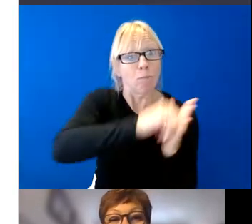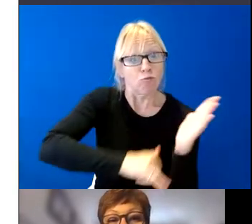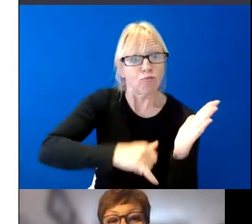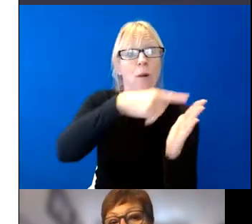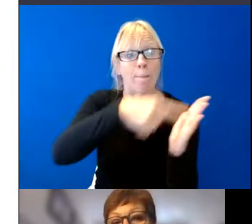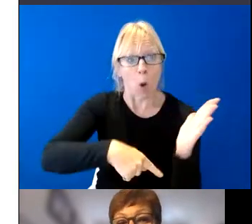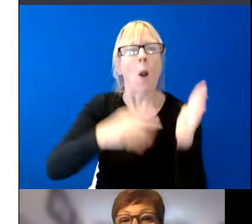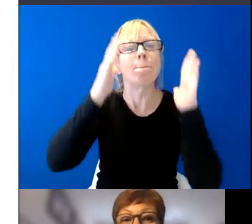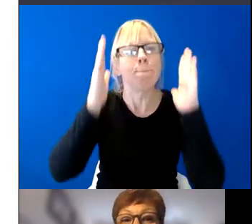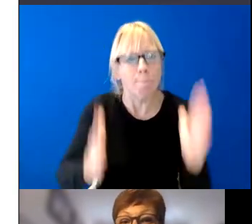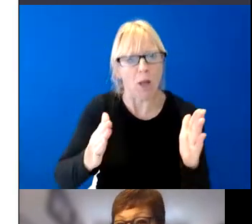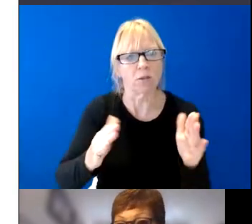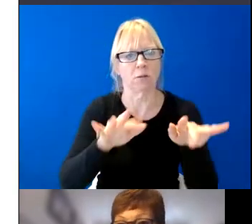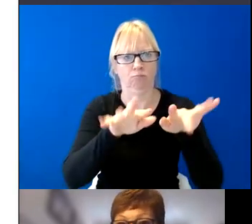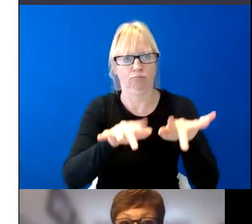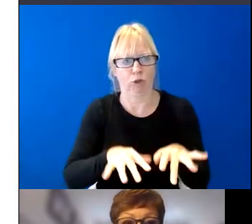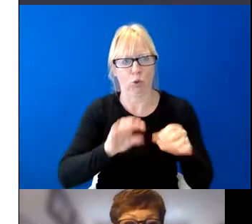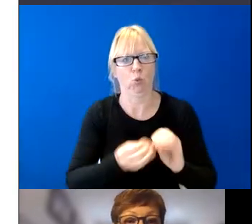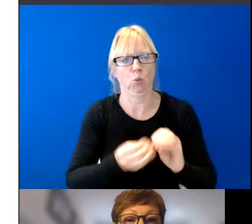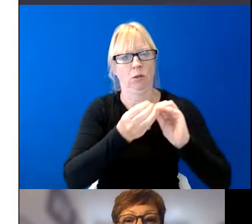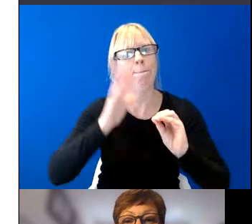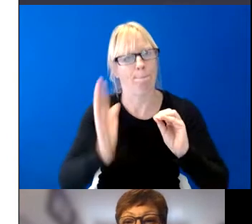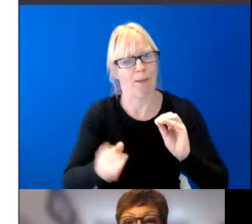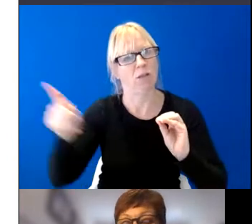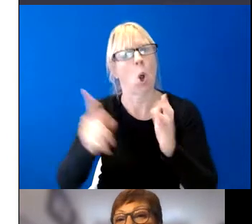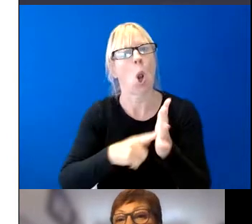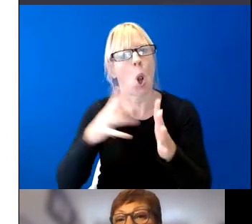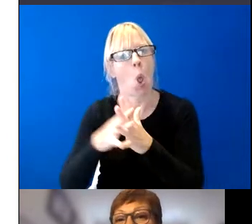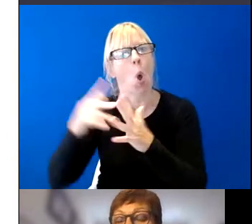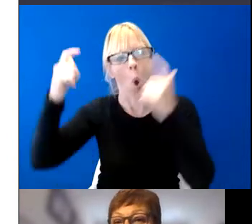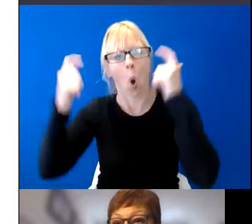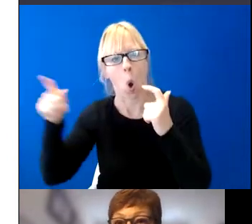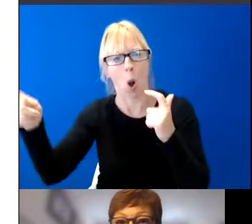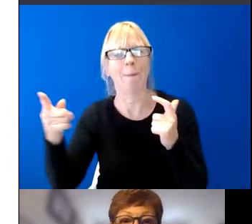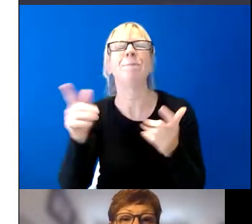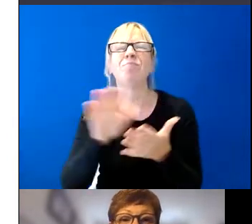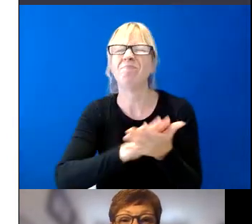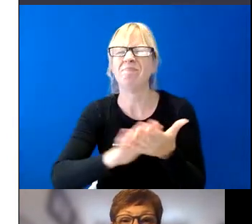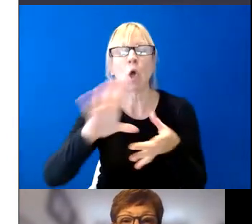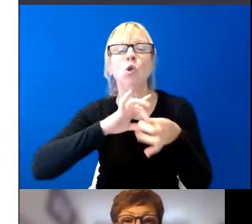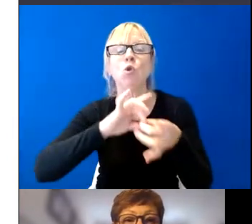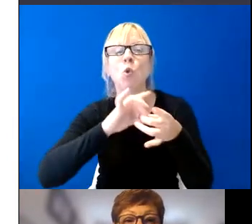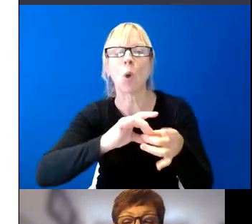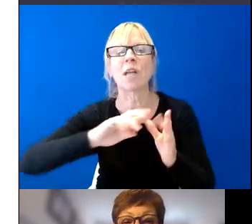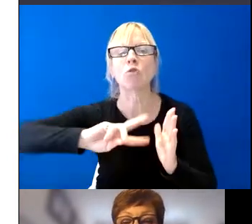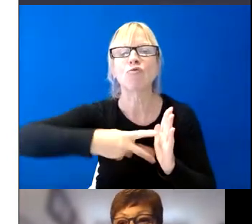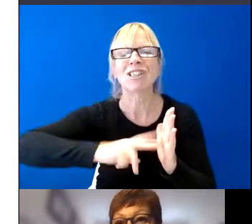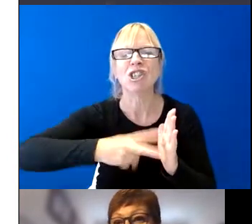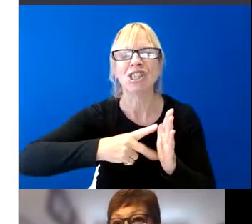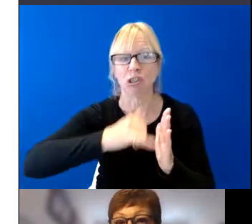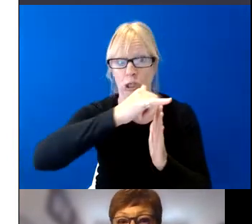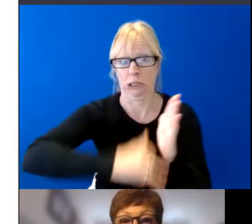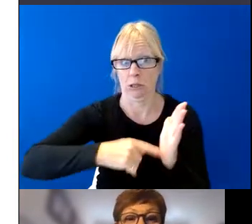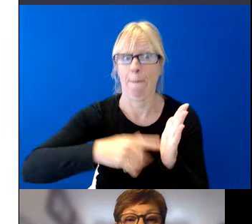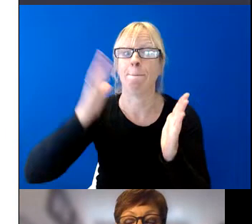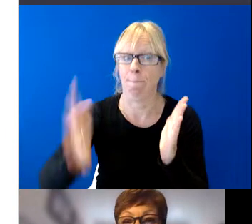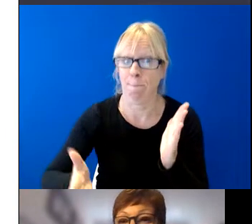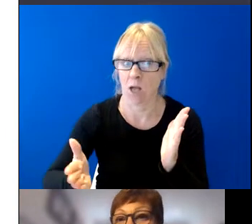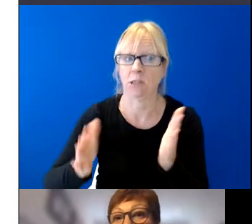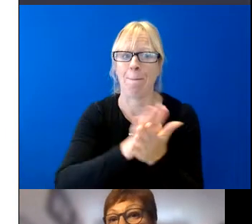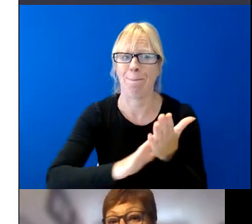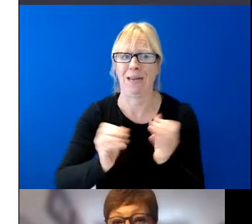slide here. So we have to do a joint strategic needs assessment, which is a summary of the health and wellbeing status of people in Birmingham and